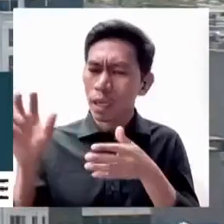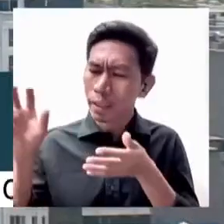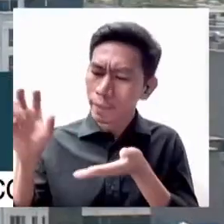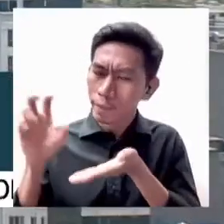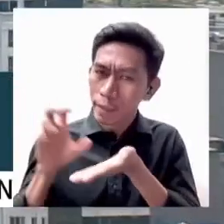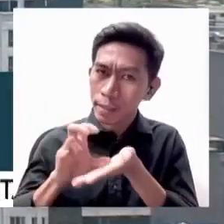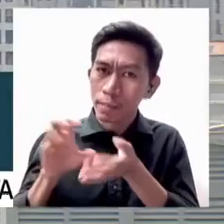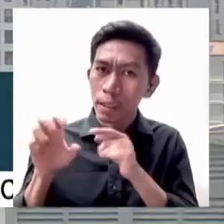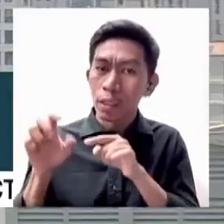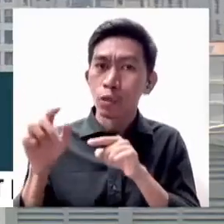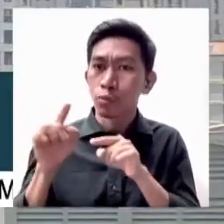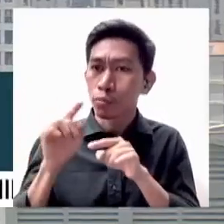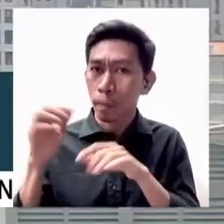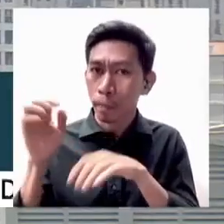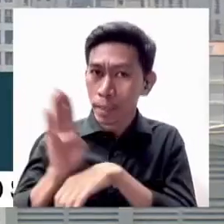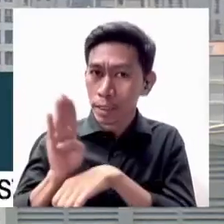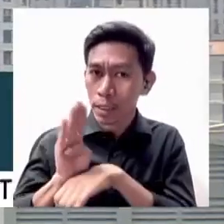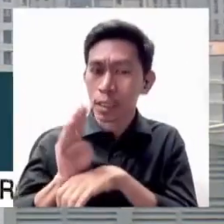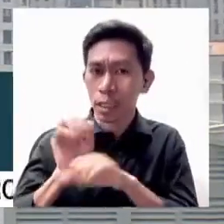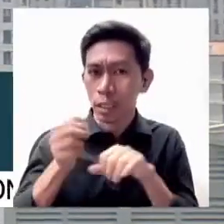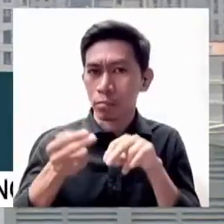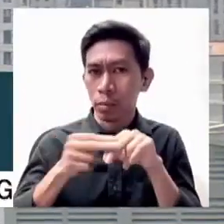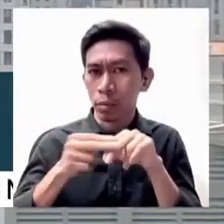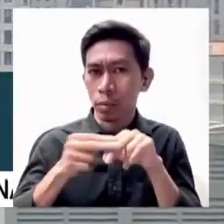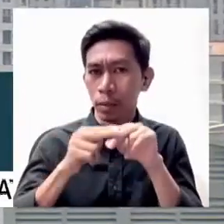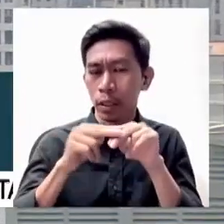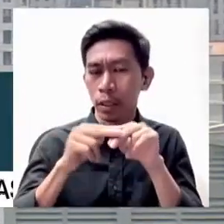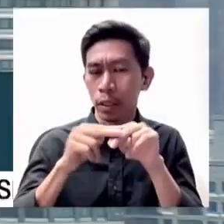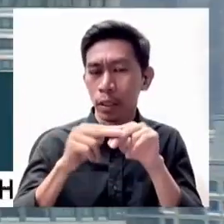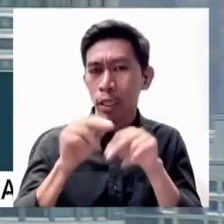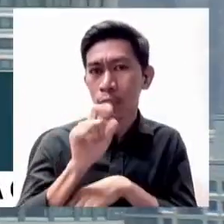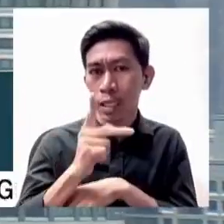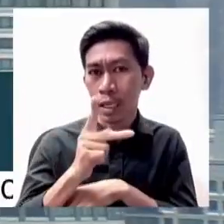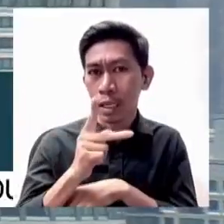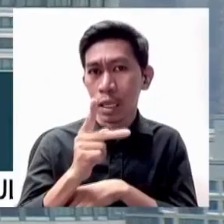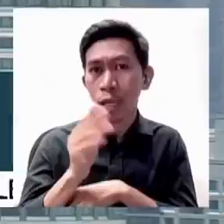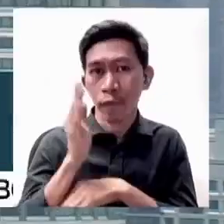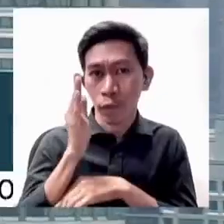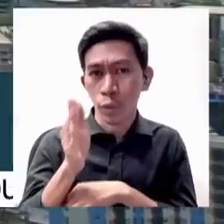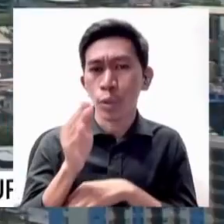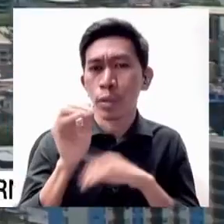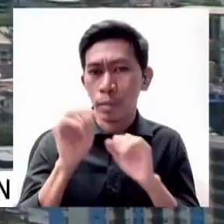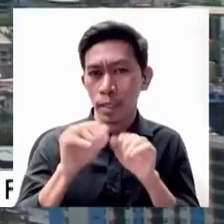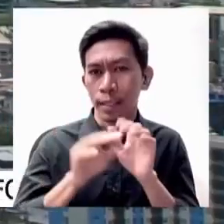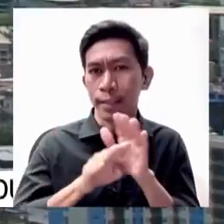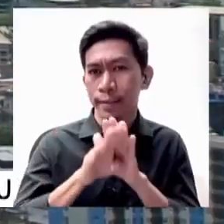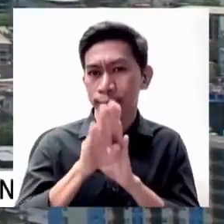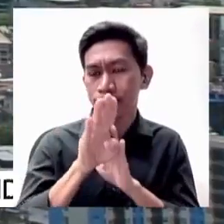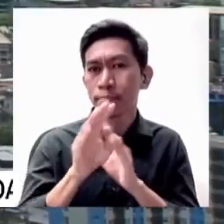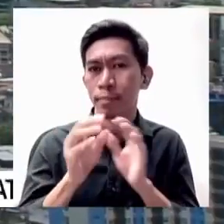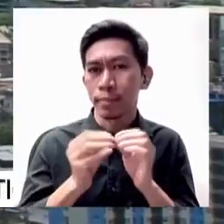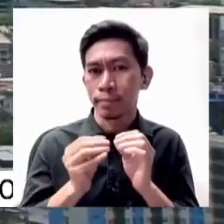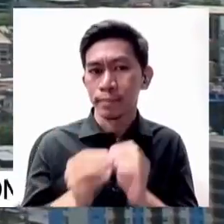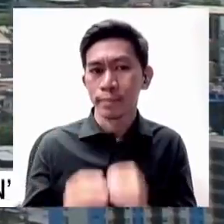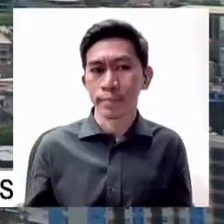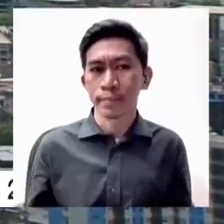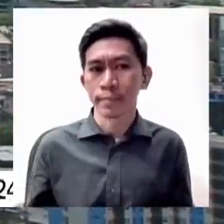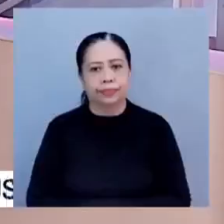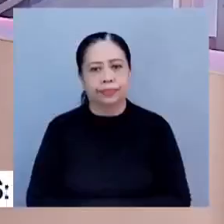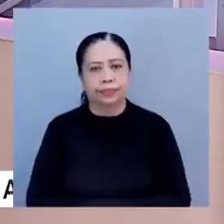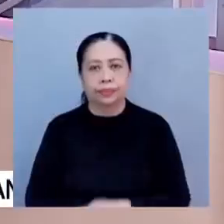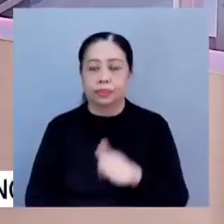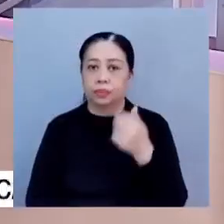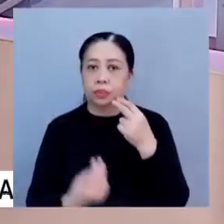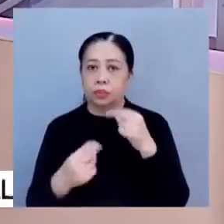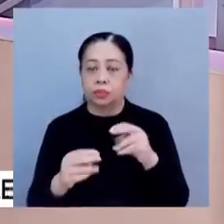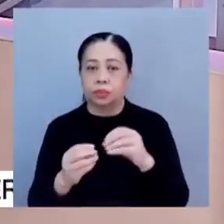Philippines' capital stock but would also lead to greater productivity. Andrea Taguines, ABS-CBN News.